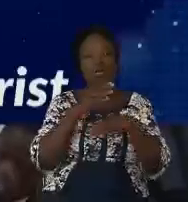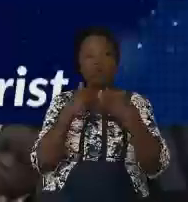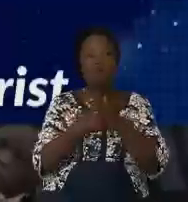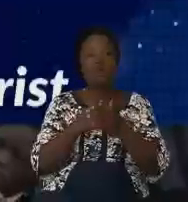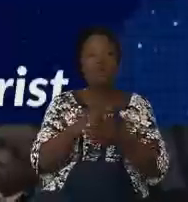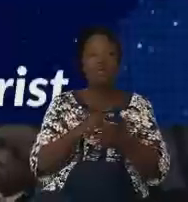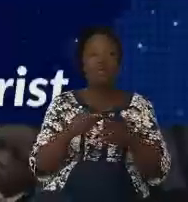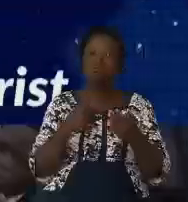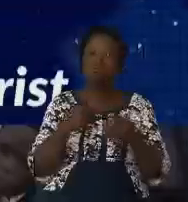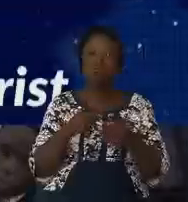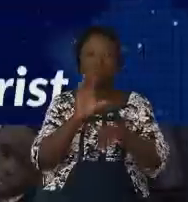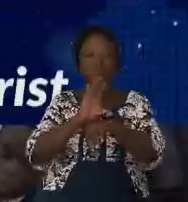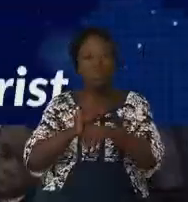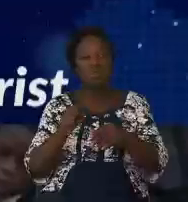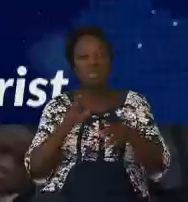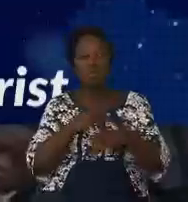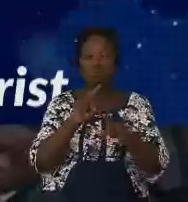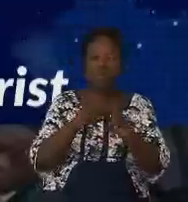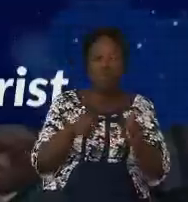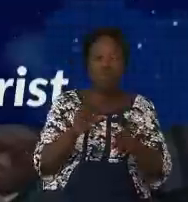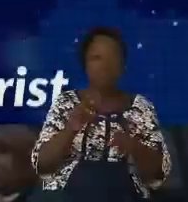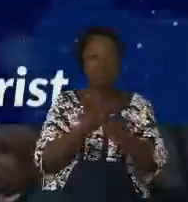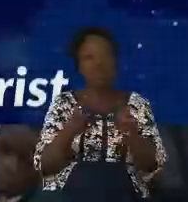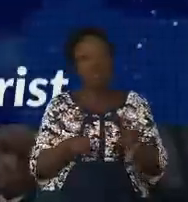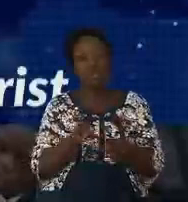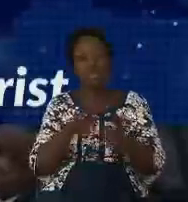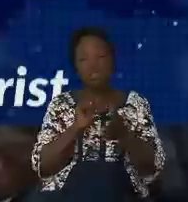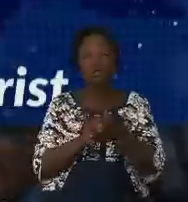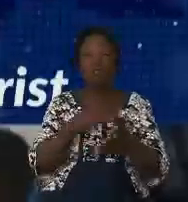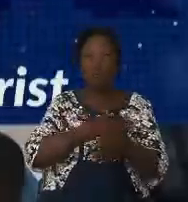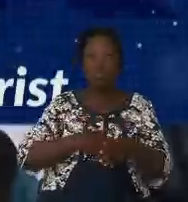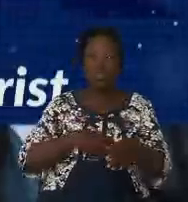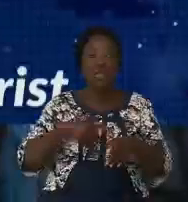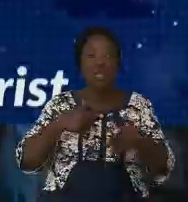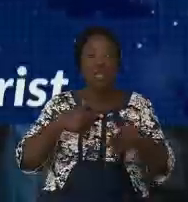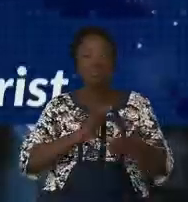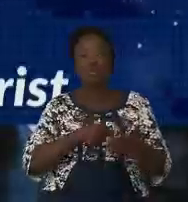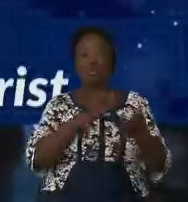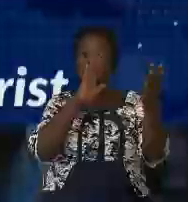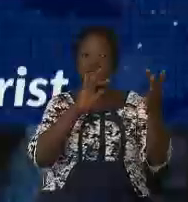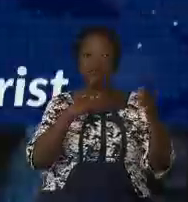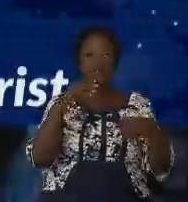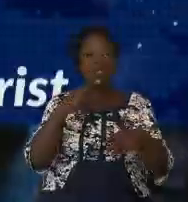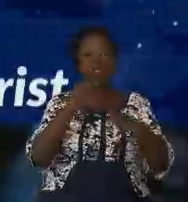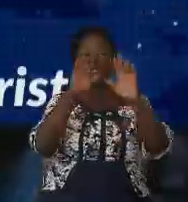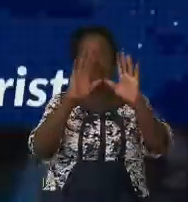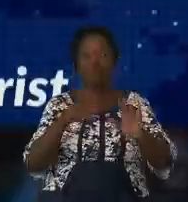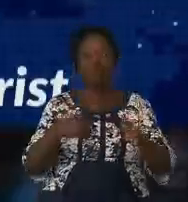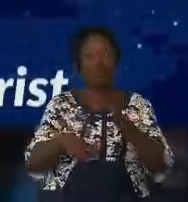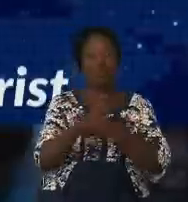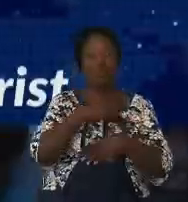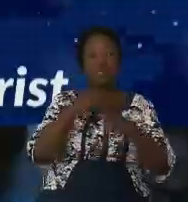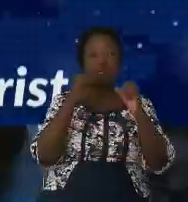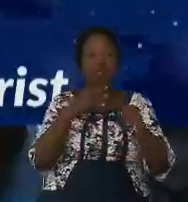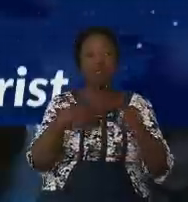online, in all other locations, and here, let's keep on praying and keep on expecting, keep on believing